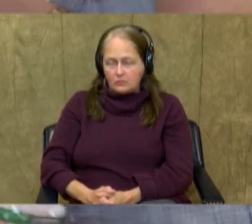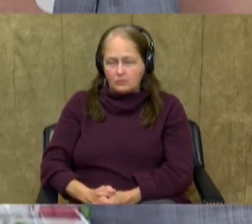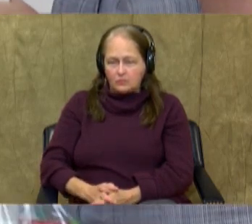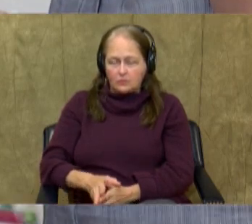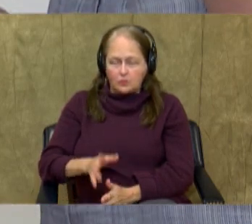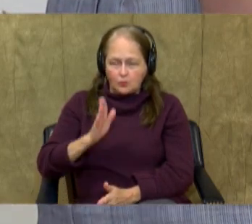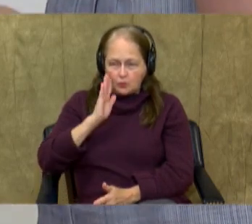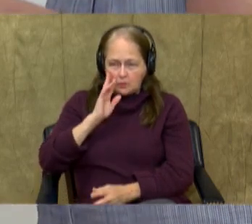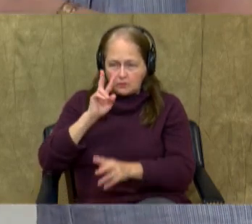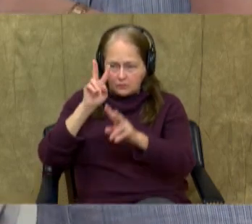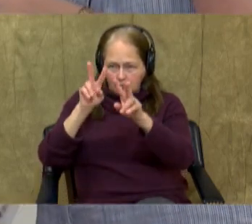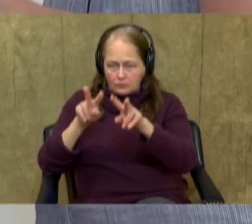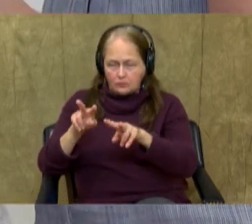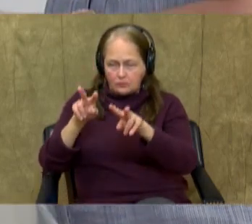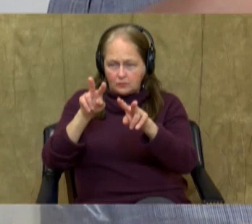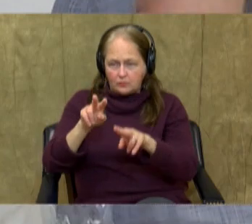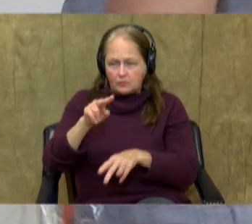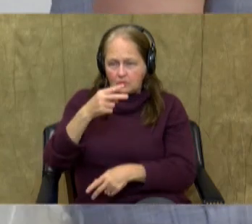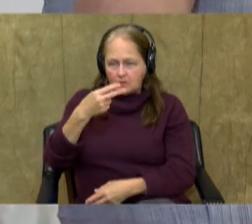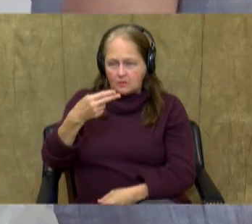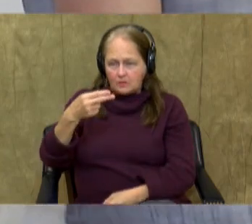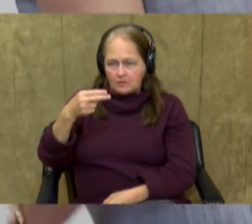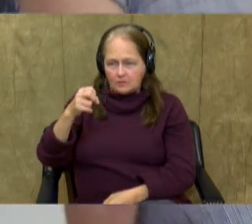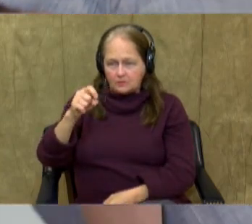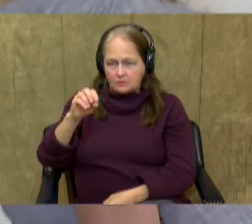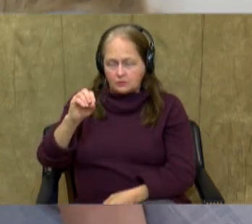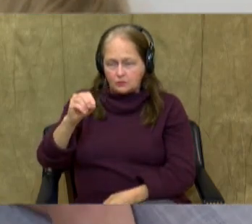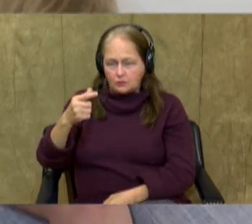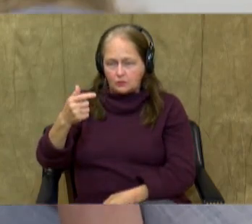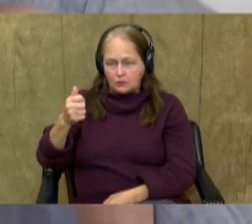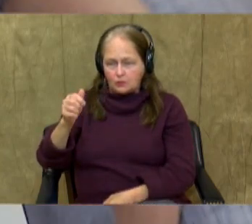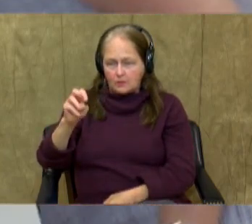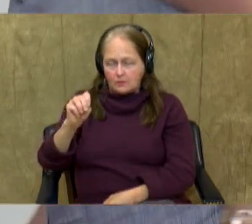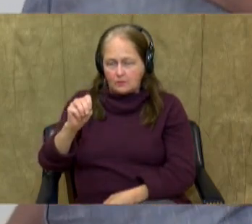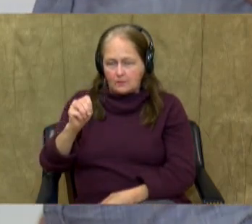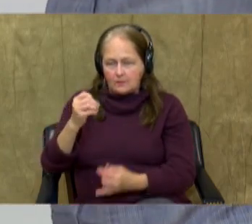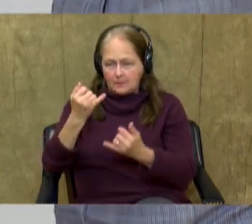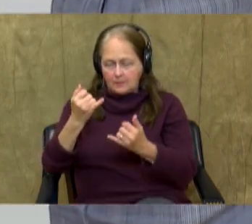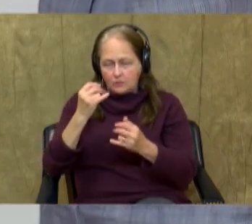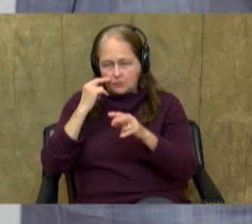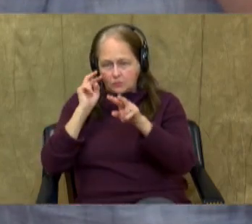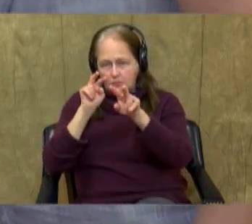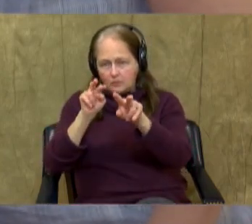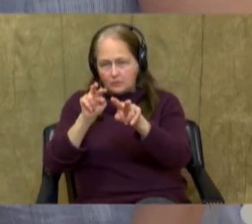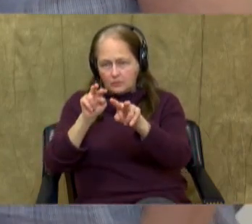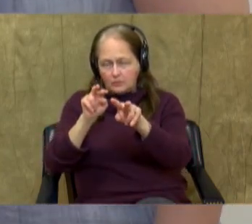So let's take a look at our histogram now. Our histogram